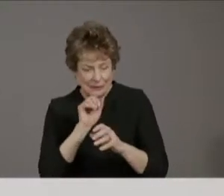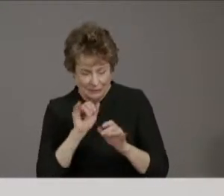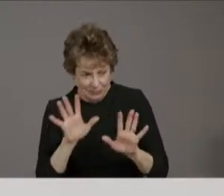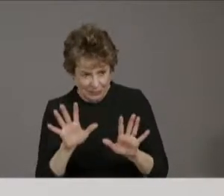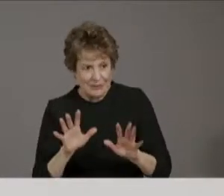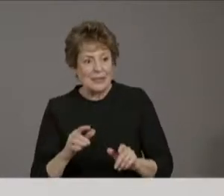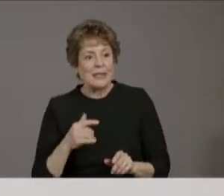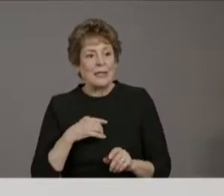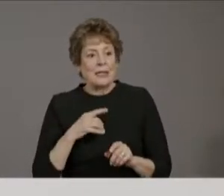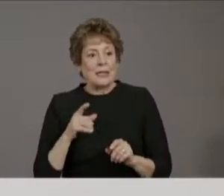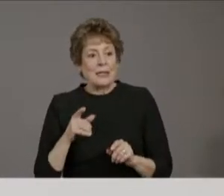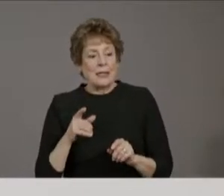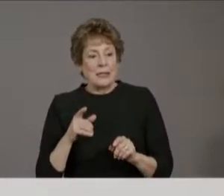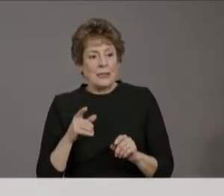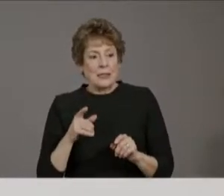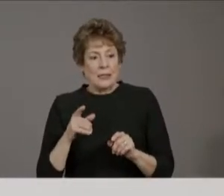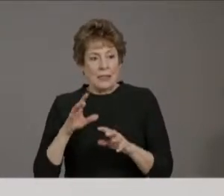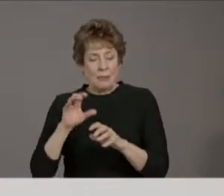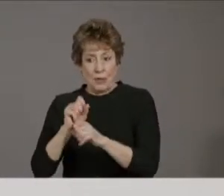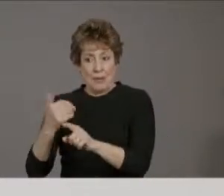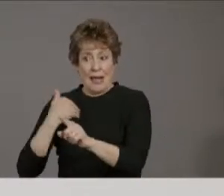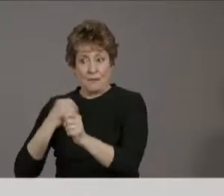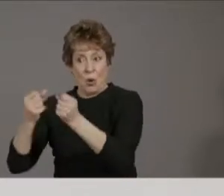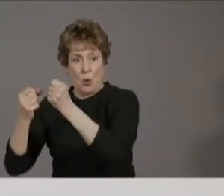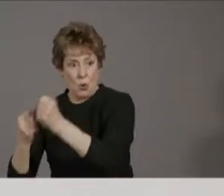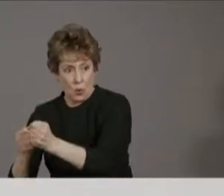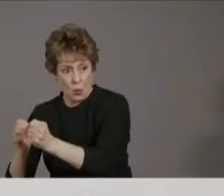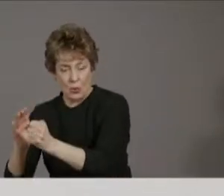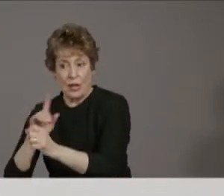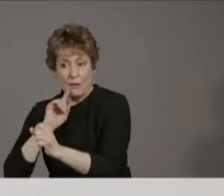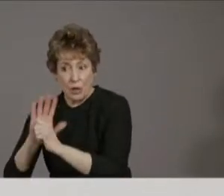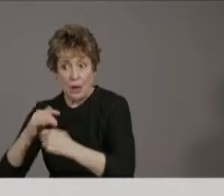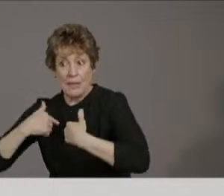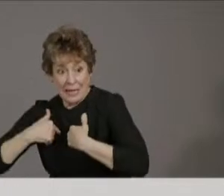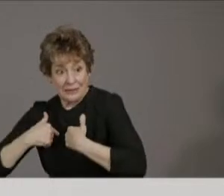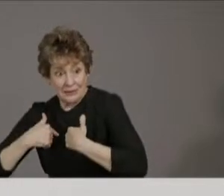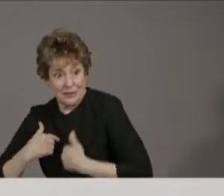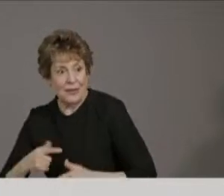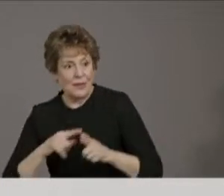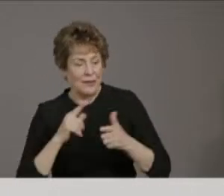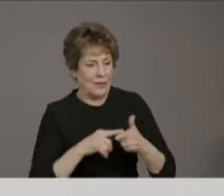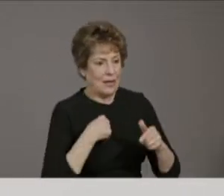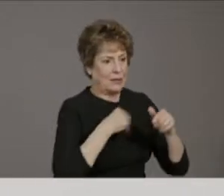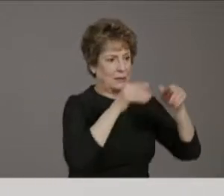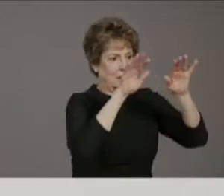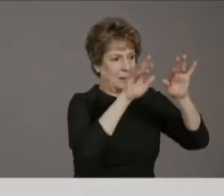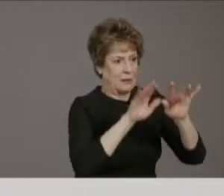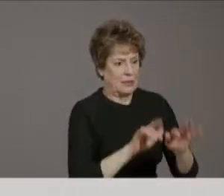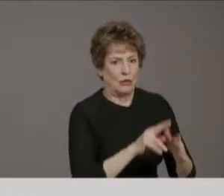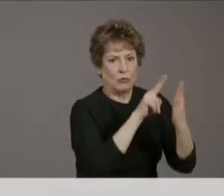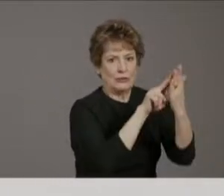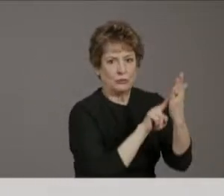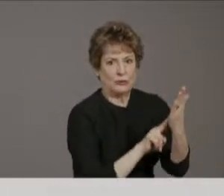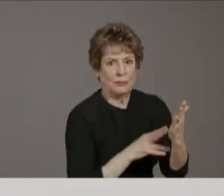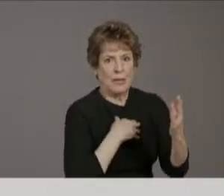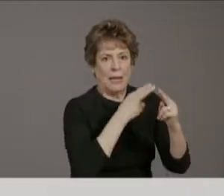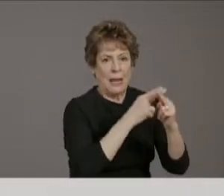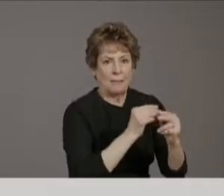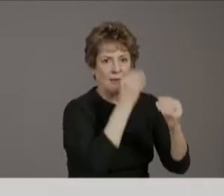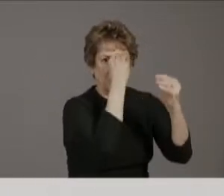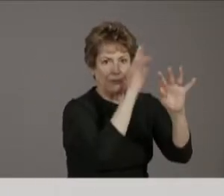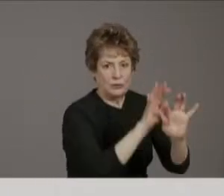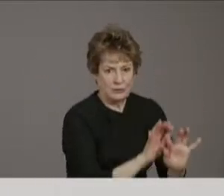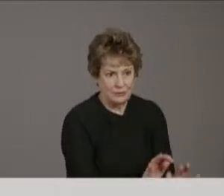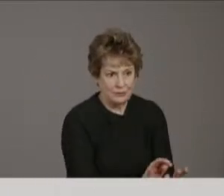then confirm, and then you have that appointment confirmed, and then you do the rest of the information instead of